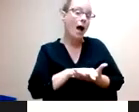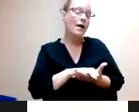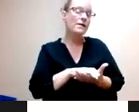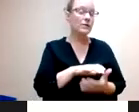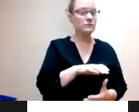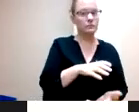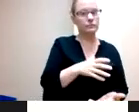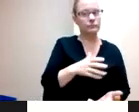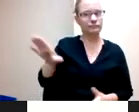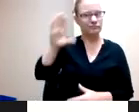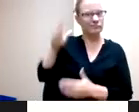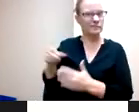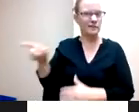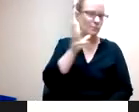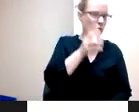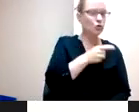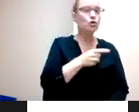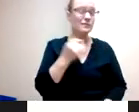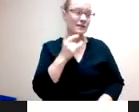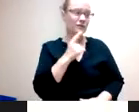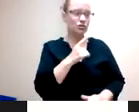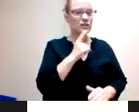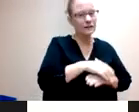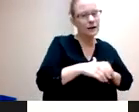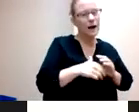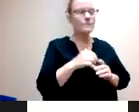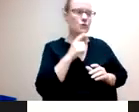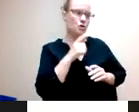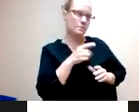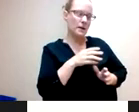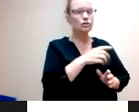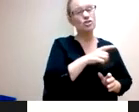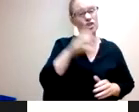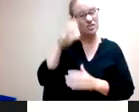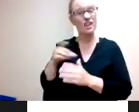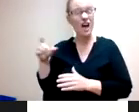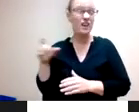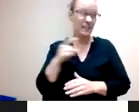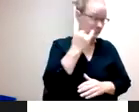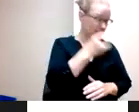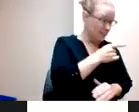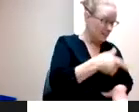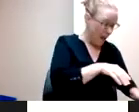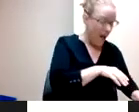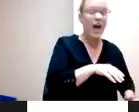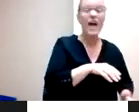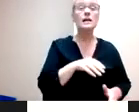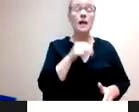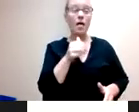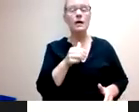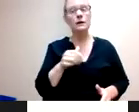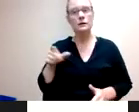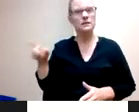son, if she did comfort measures and allowed him to die, her son would be up for murder. Ugh, there's no win in some of